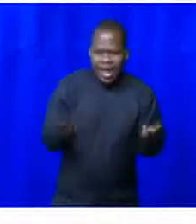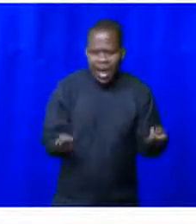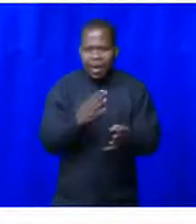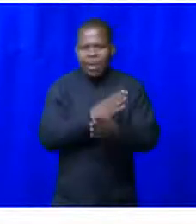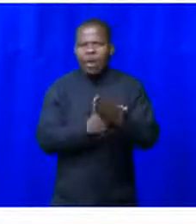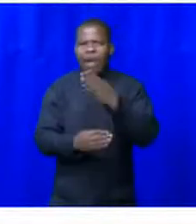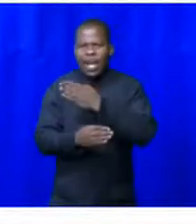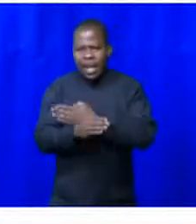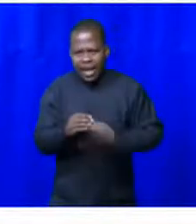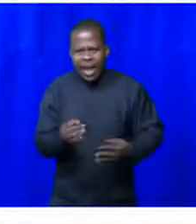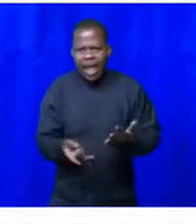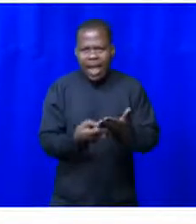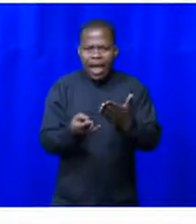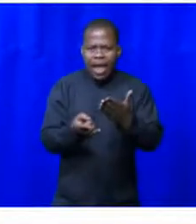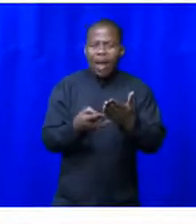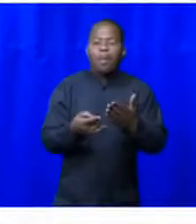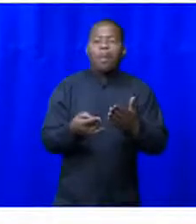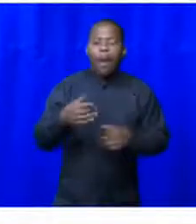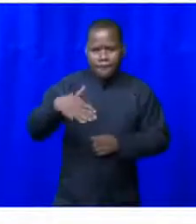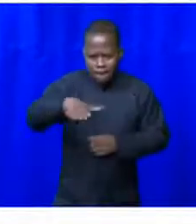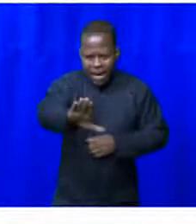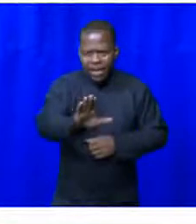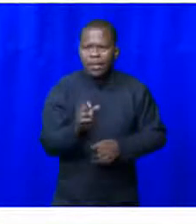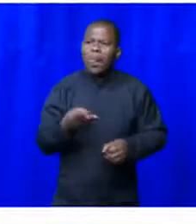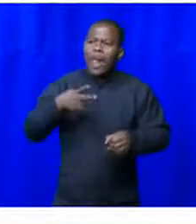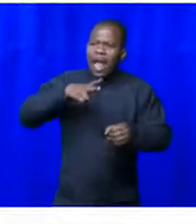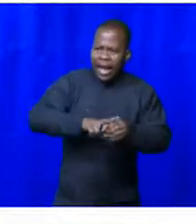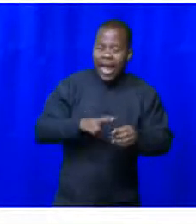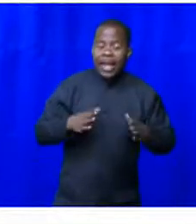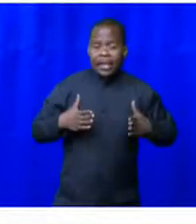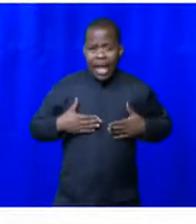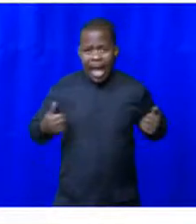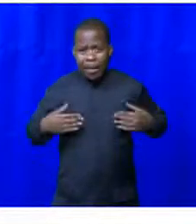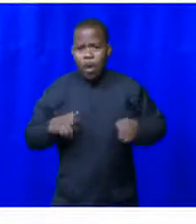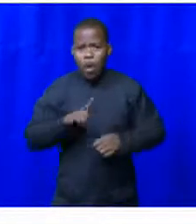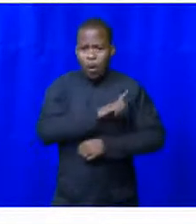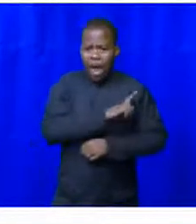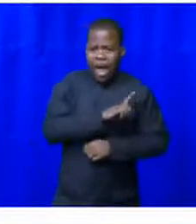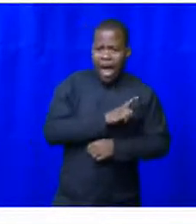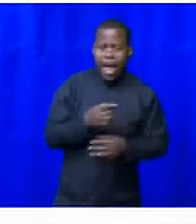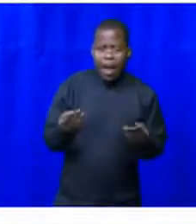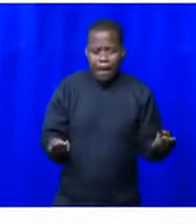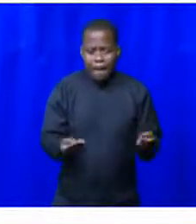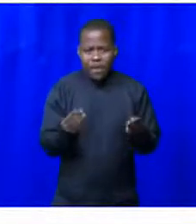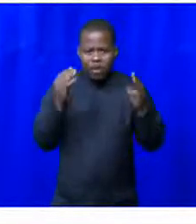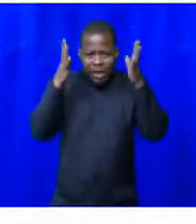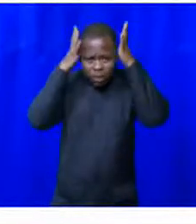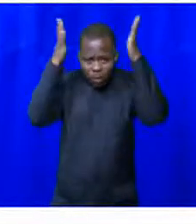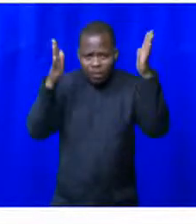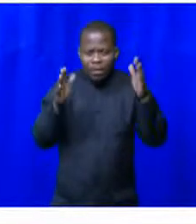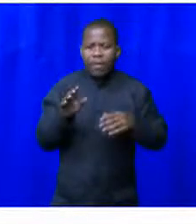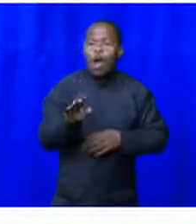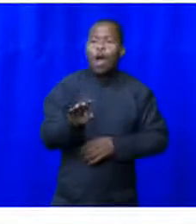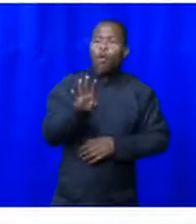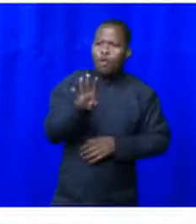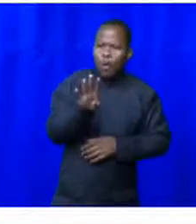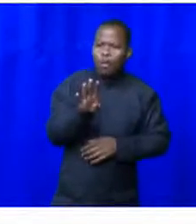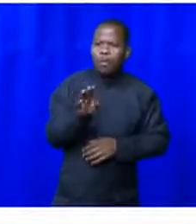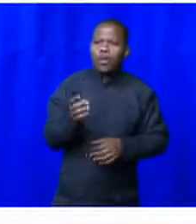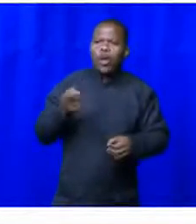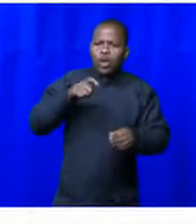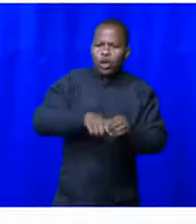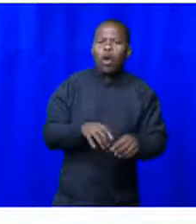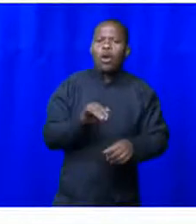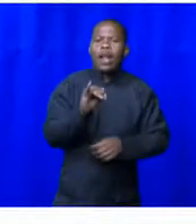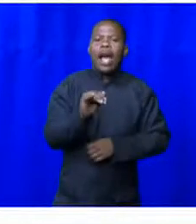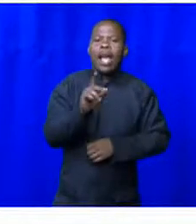disabilities in the country. It's also pleasing to announce that 4 Emaswatis have been selected to be part of the IPC